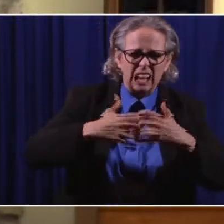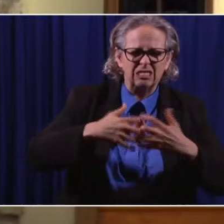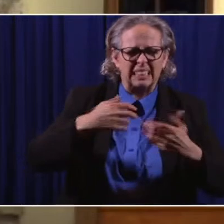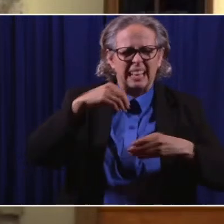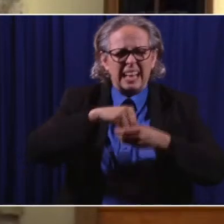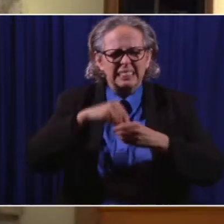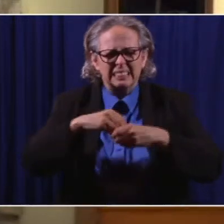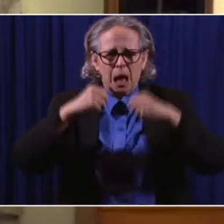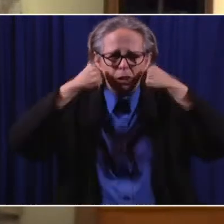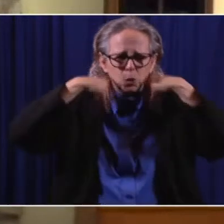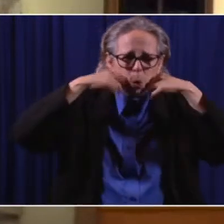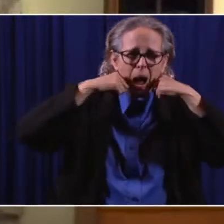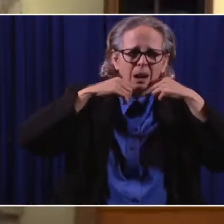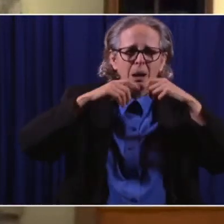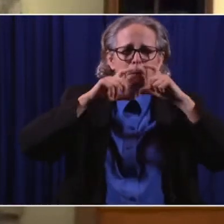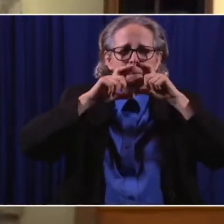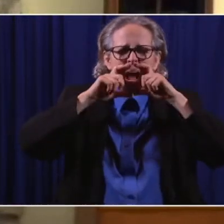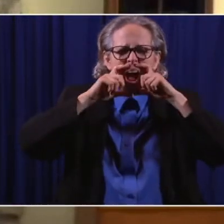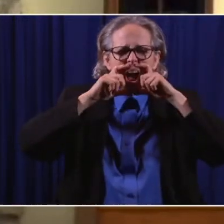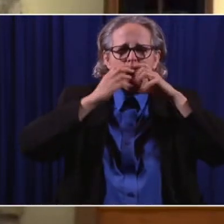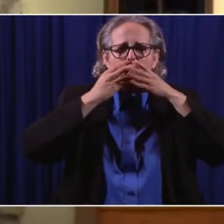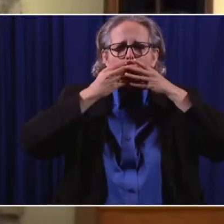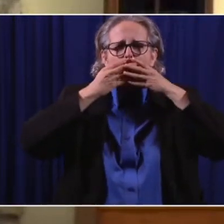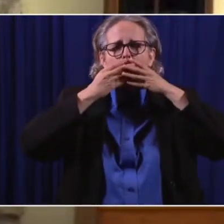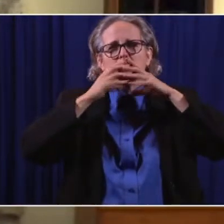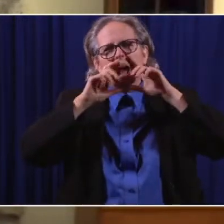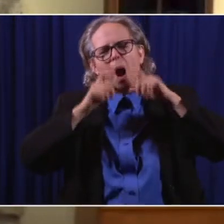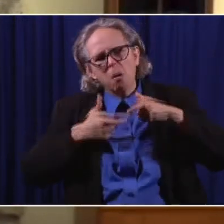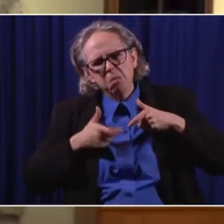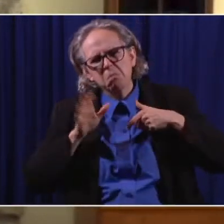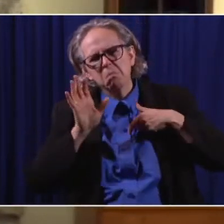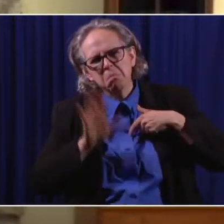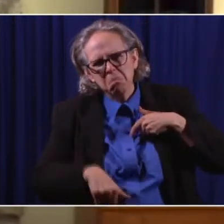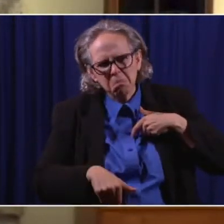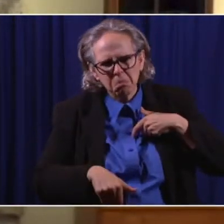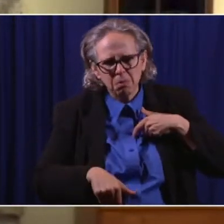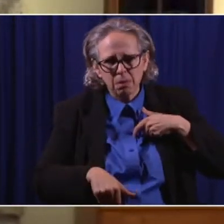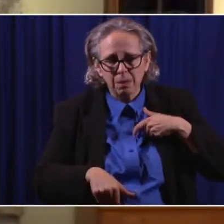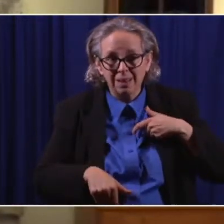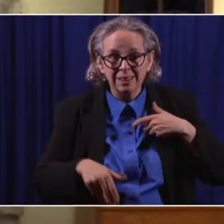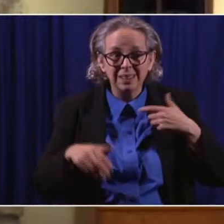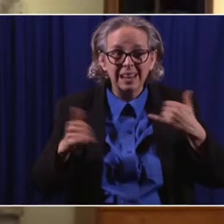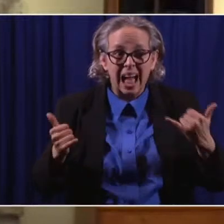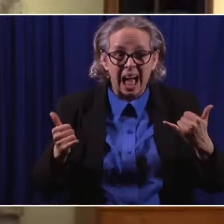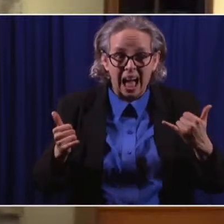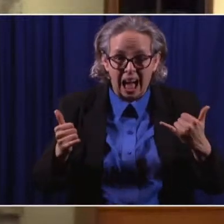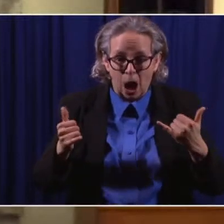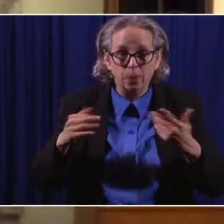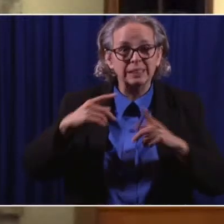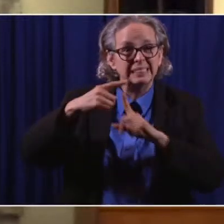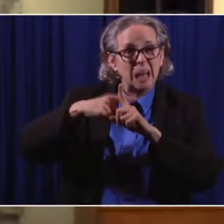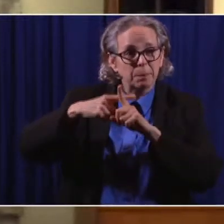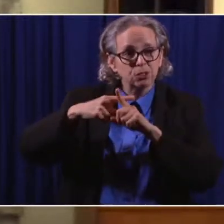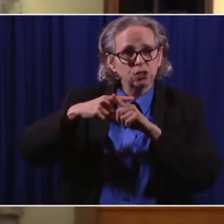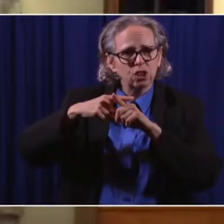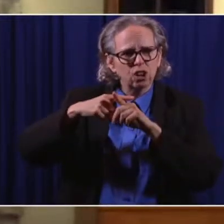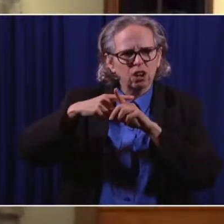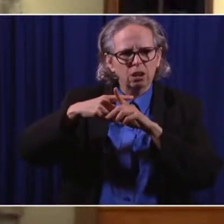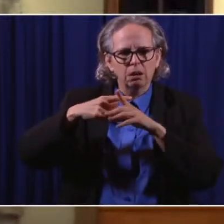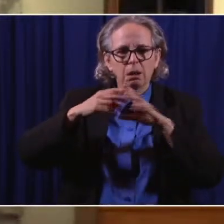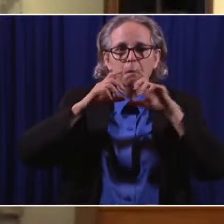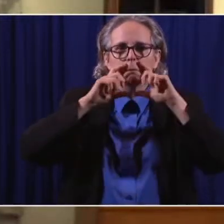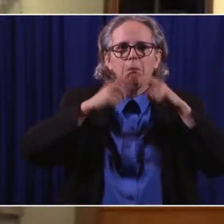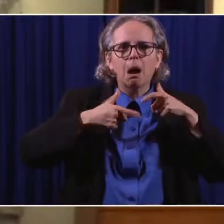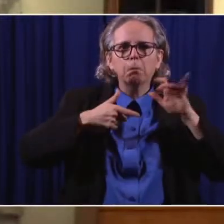Unfortunately, the employees did not start wearing masks again when it cooled off this fall. Now there's an outbreak of